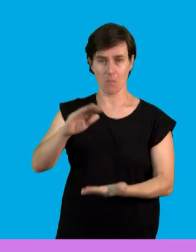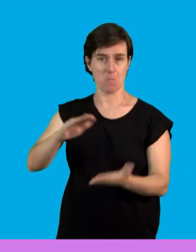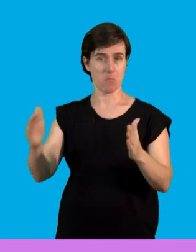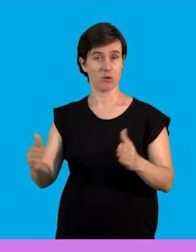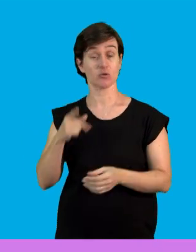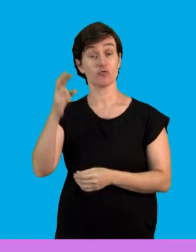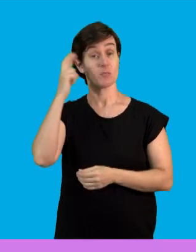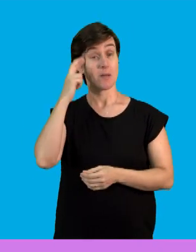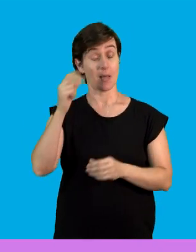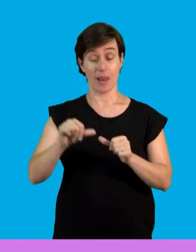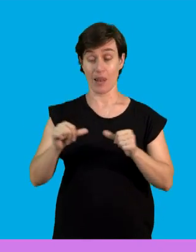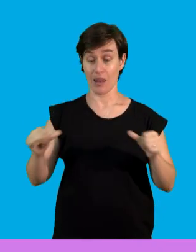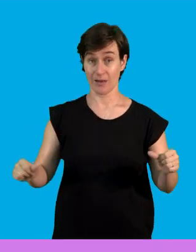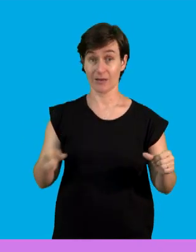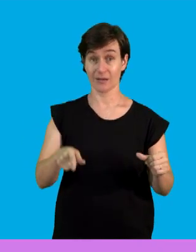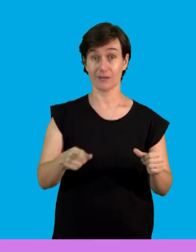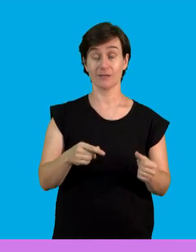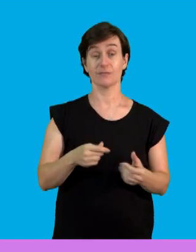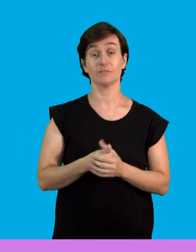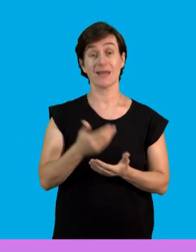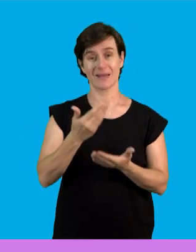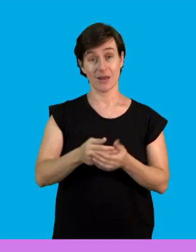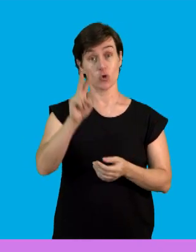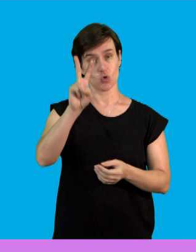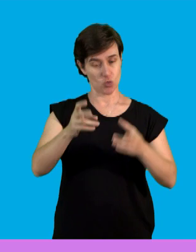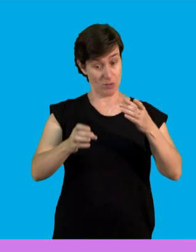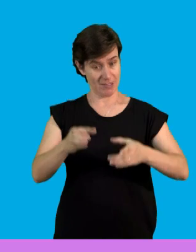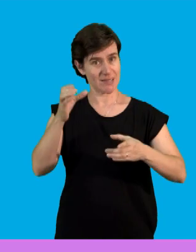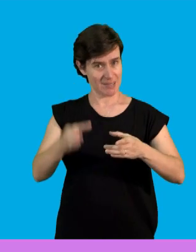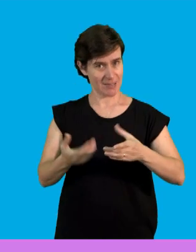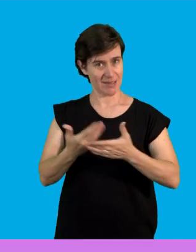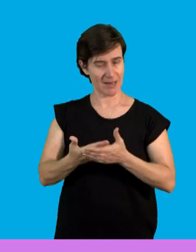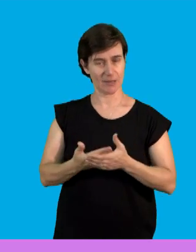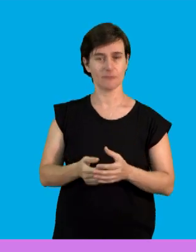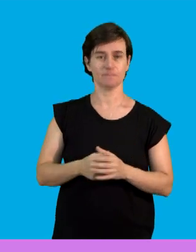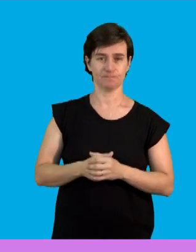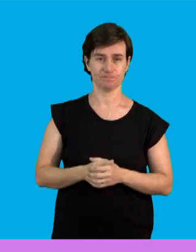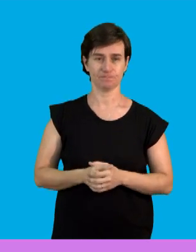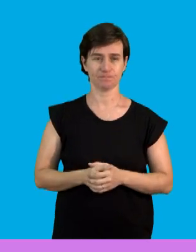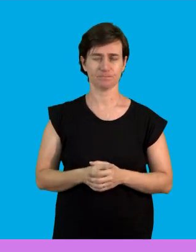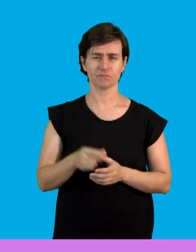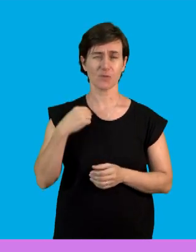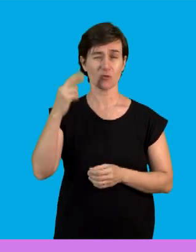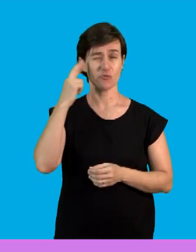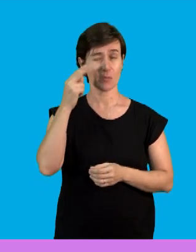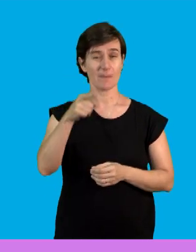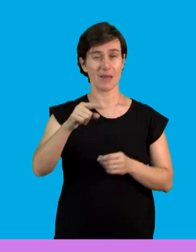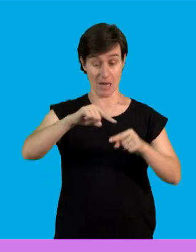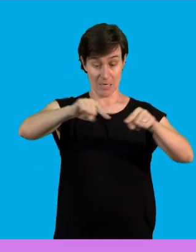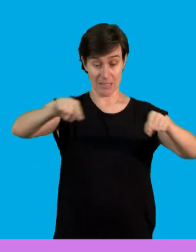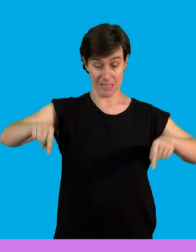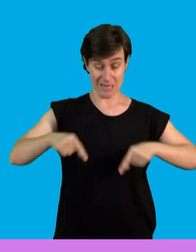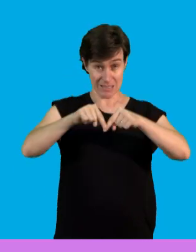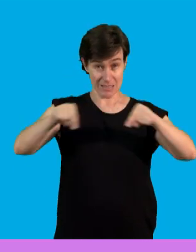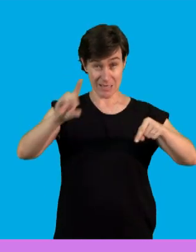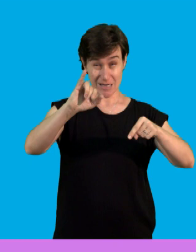of the box. So remember, in the length, there can go two cans of a diameter. We're working